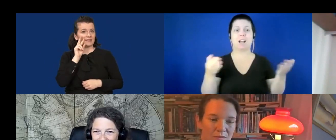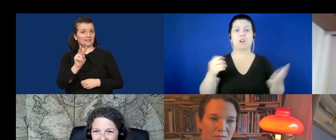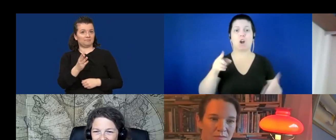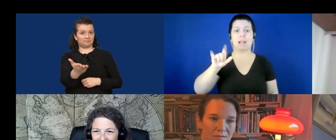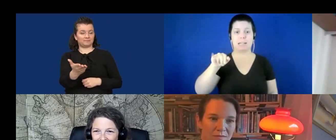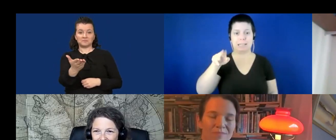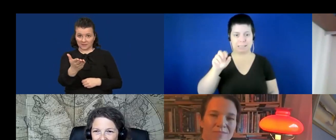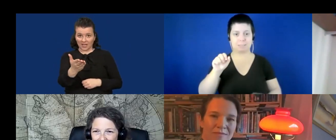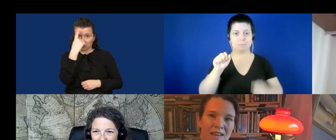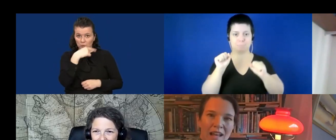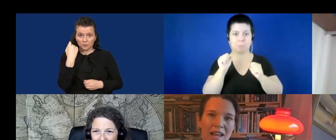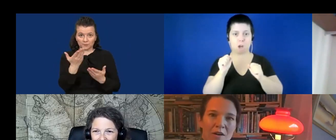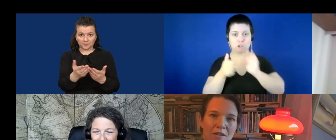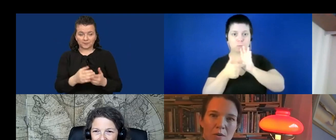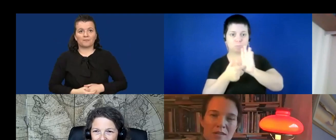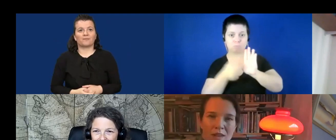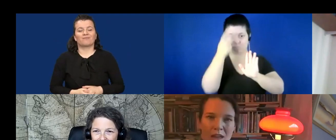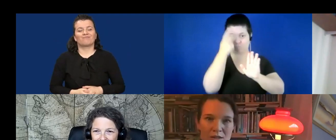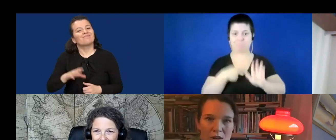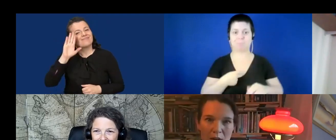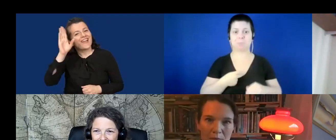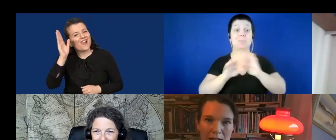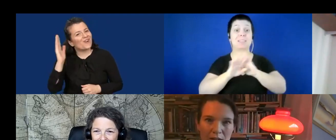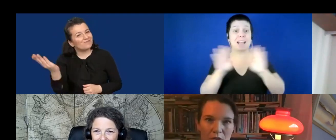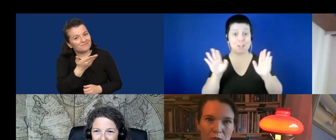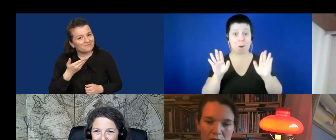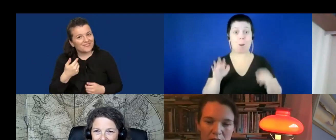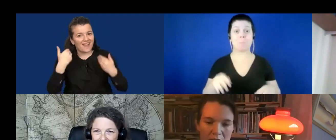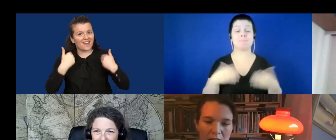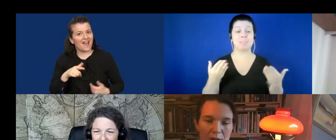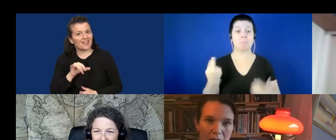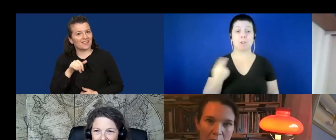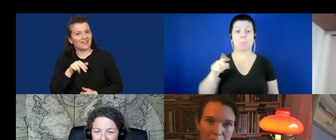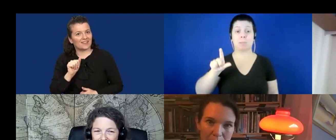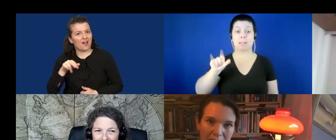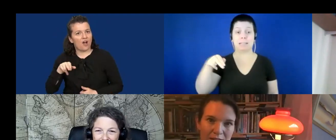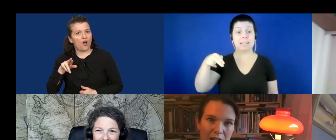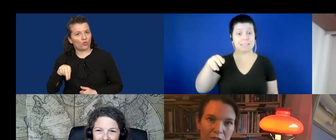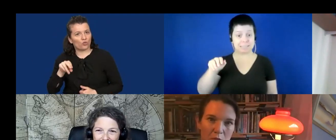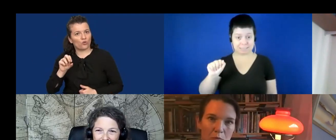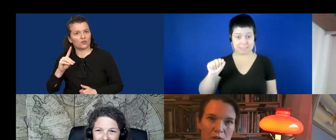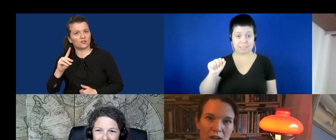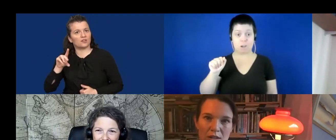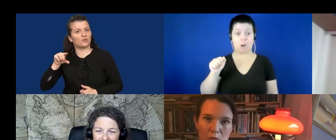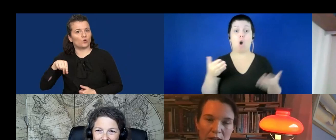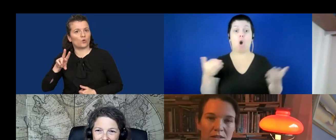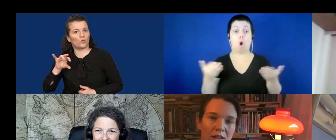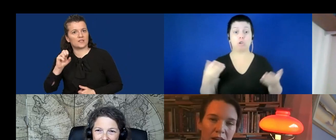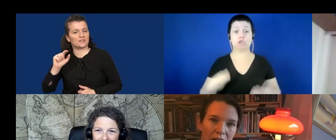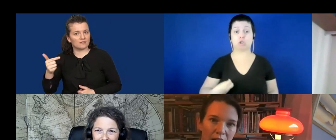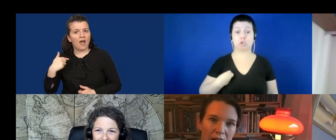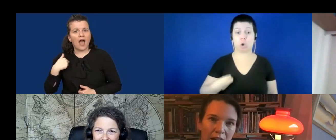next? Hello, everyone. So I'm Lina Nordquist. I'm speaking today from Uppsala,